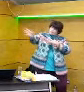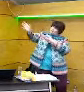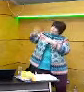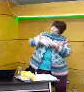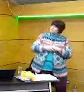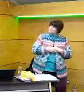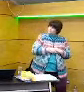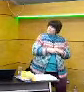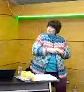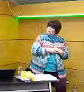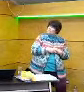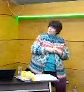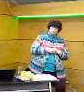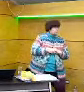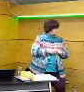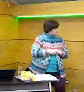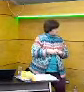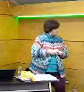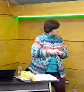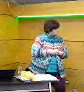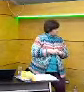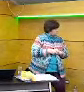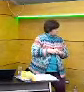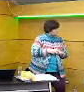What's this poem about?